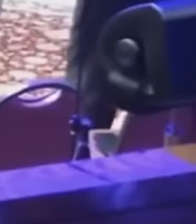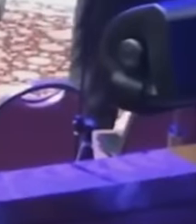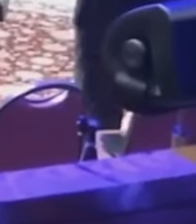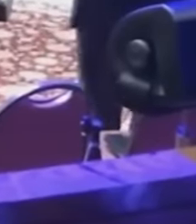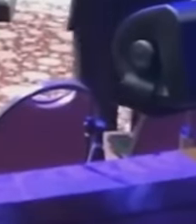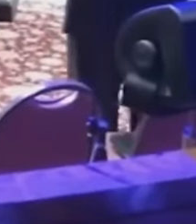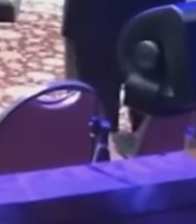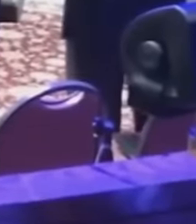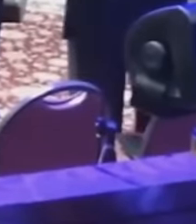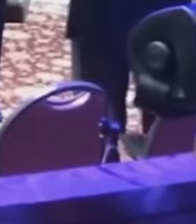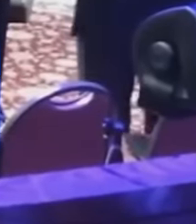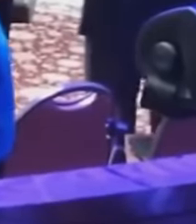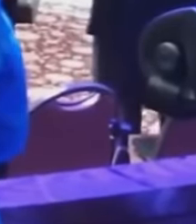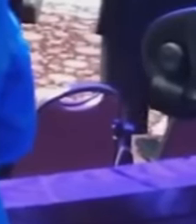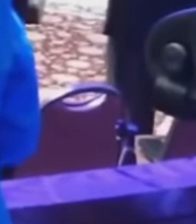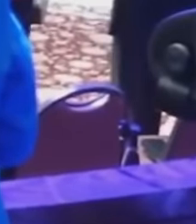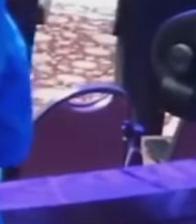Because if you don't like you every day,